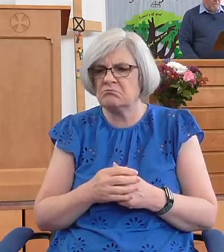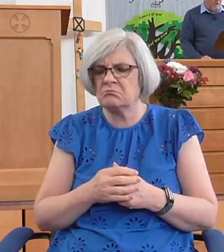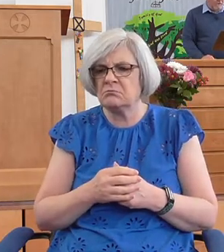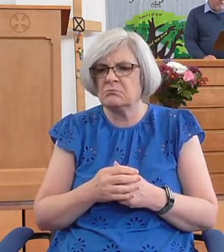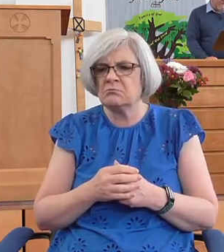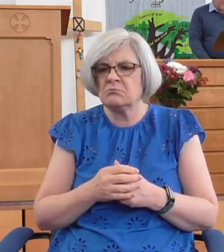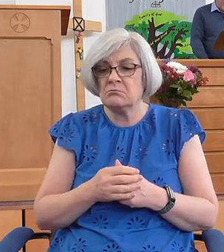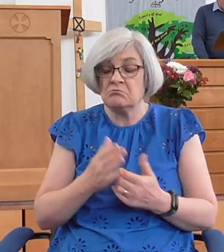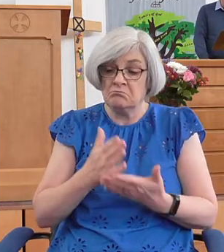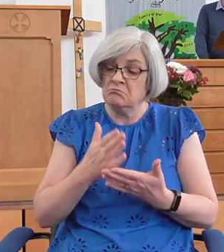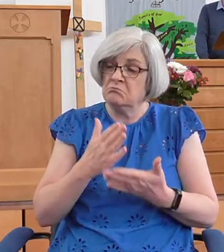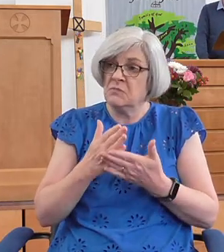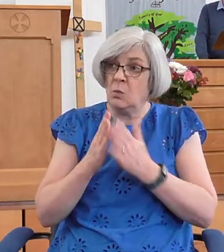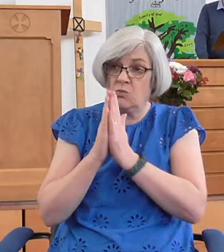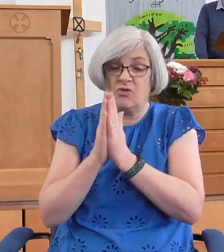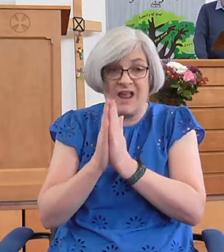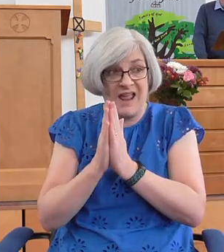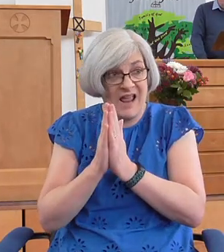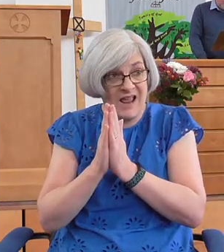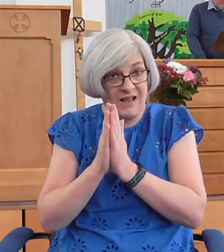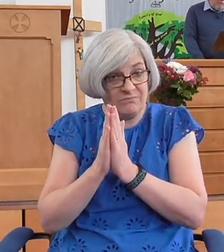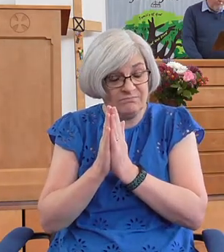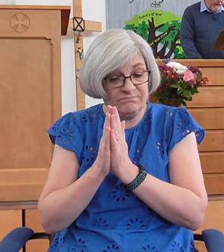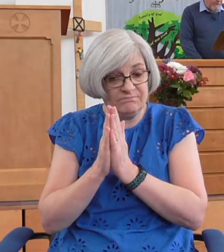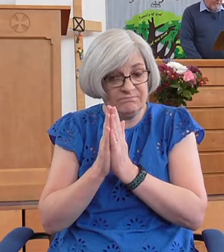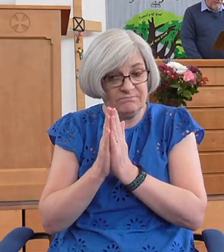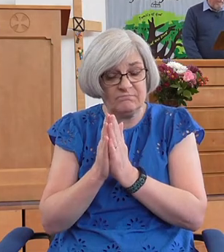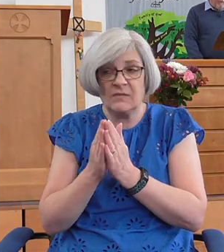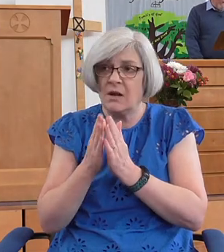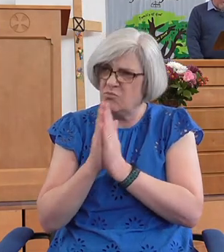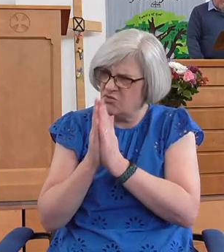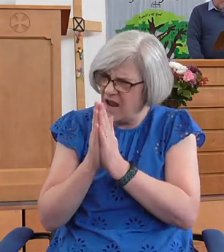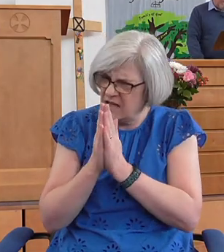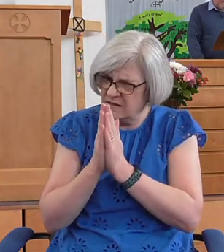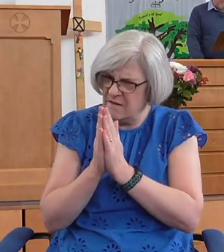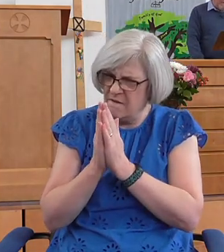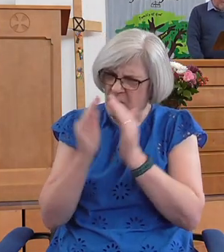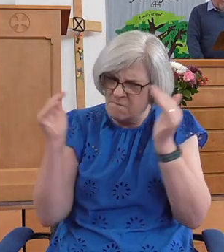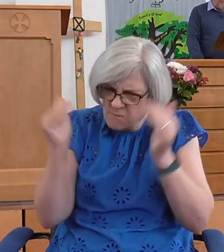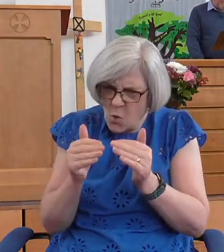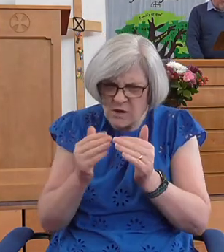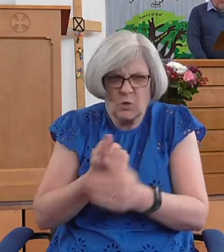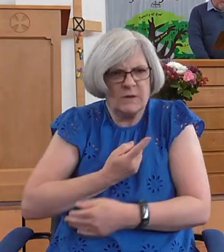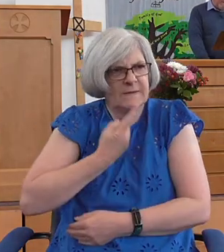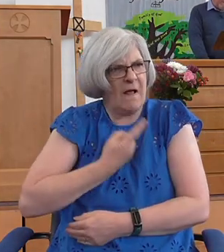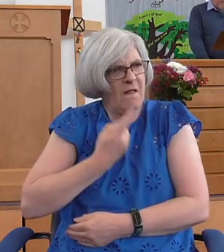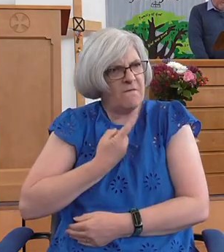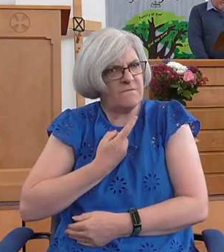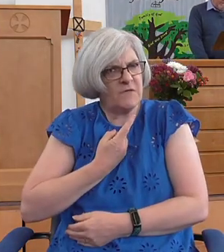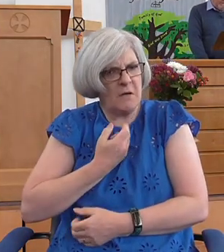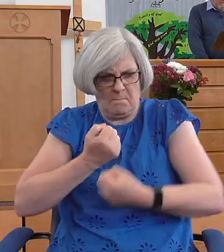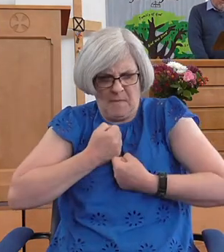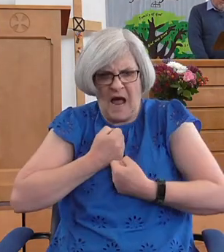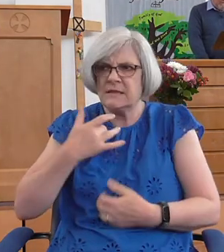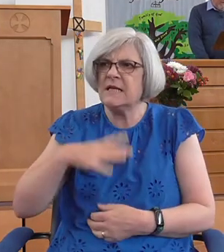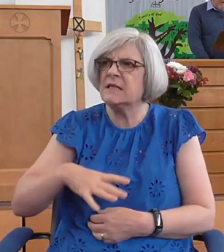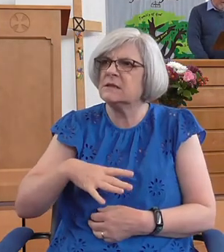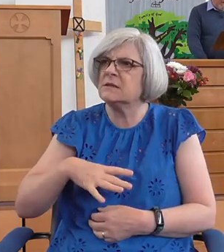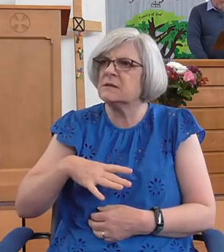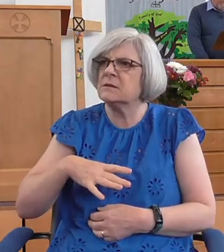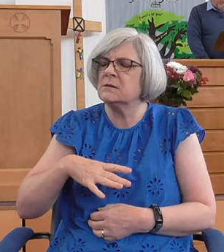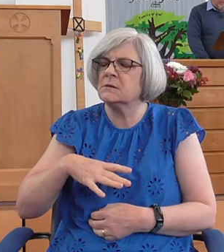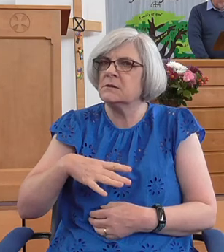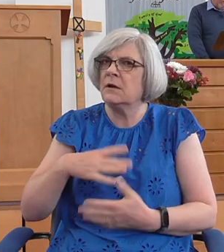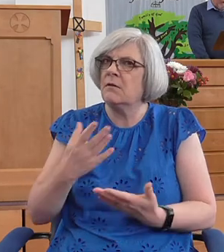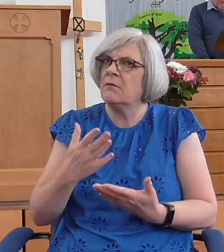And as much as we pray, have our prayers been focused on self and our needs rather